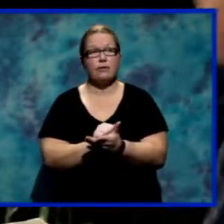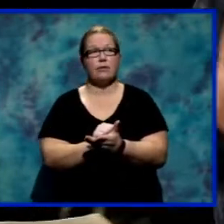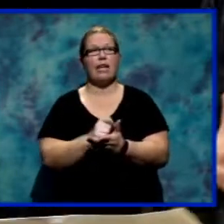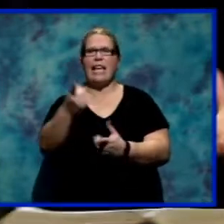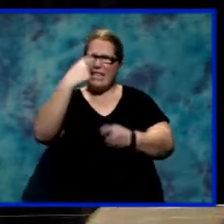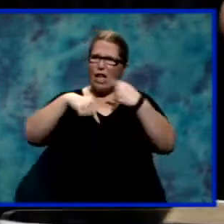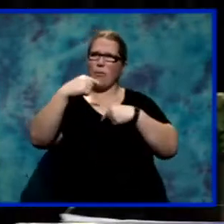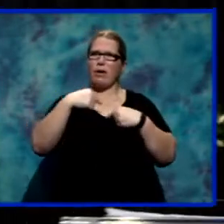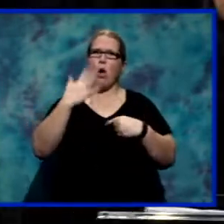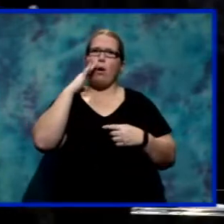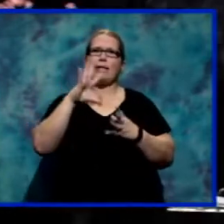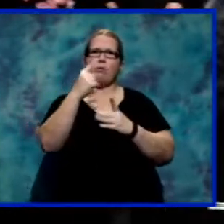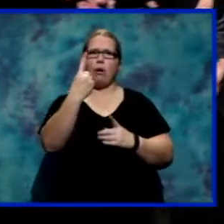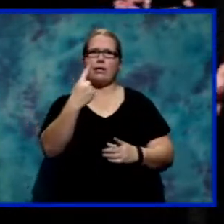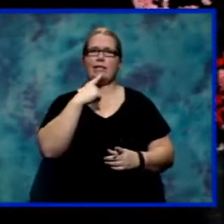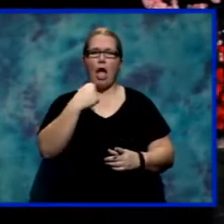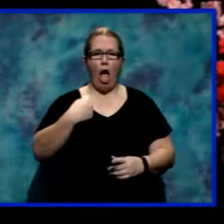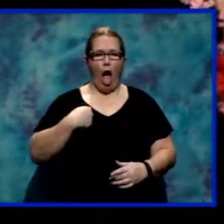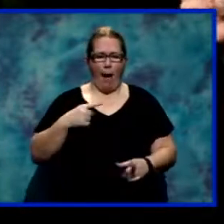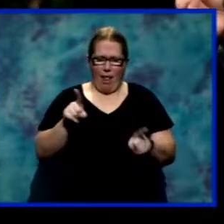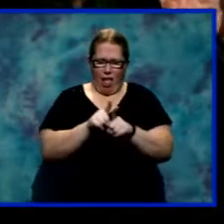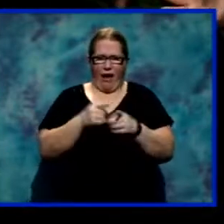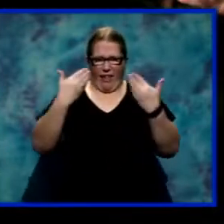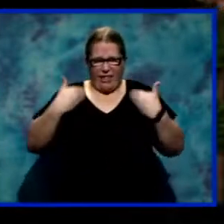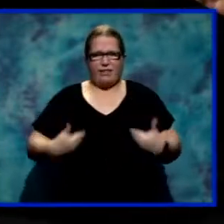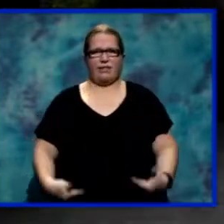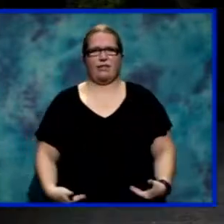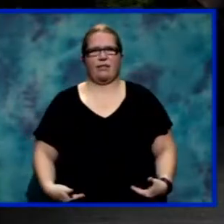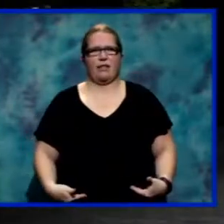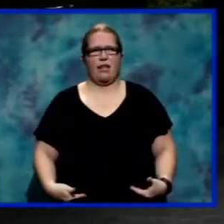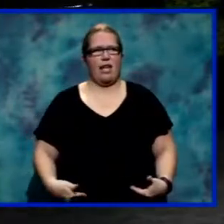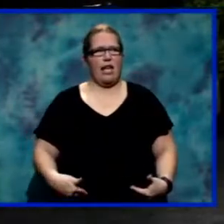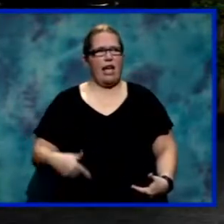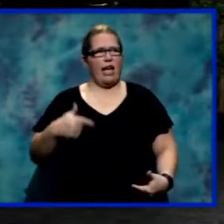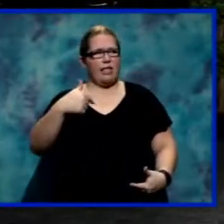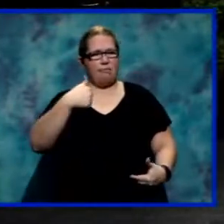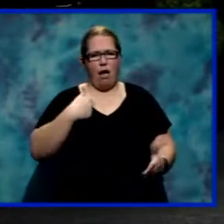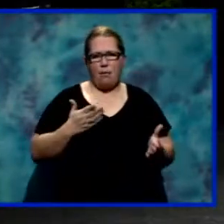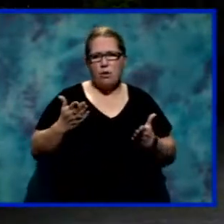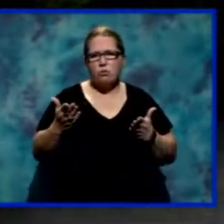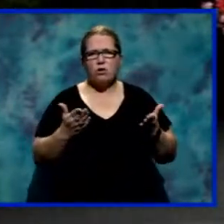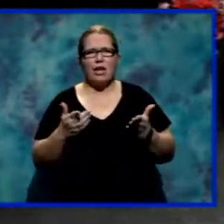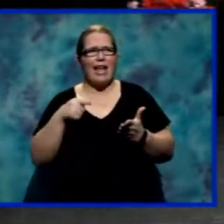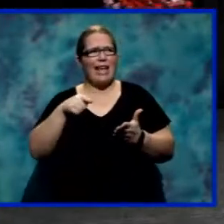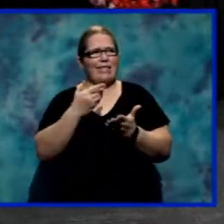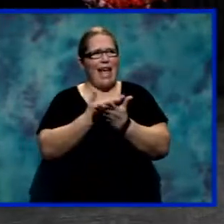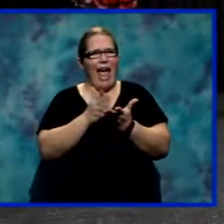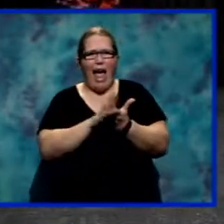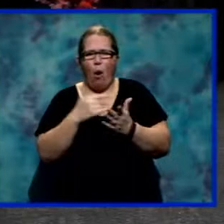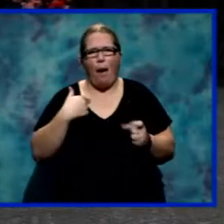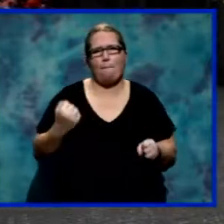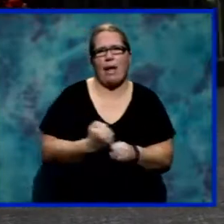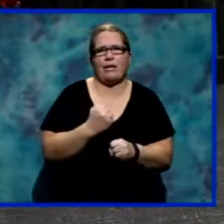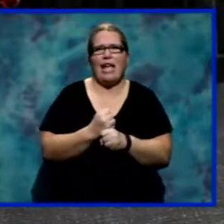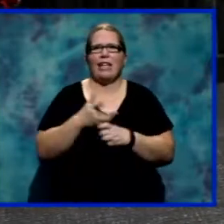Tell me, when someone says, I'm like this, it's my persuasion, it's how I'm bent. It's the way